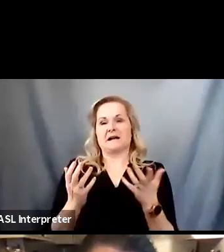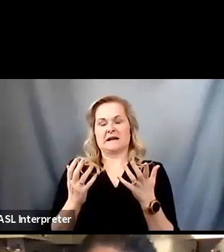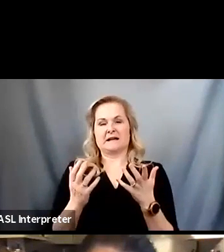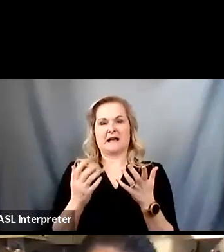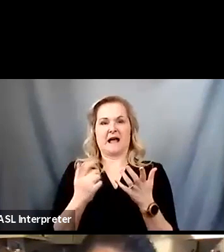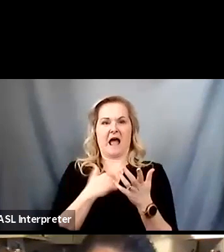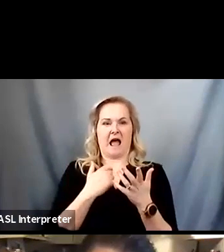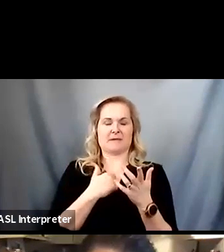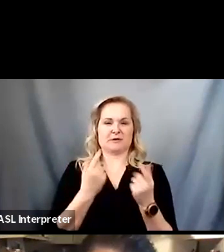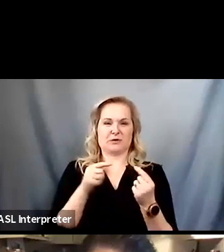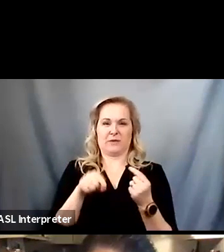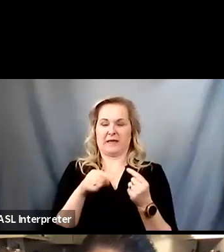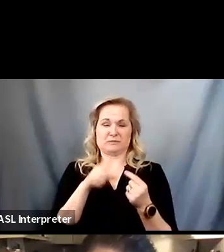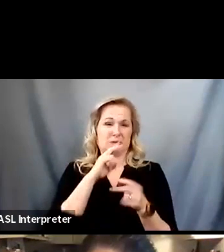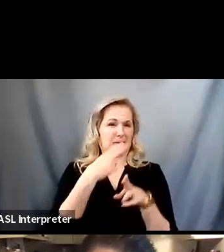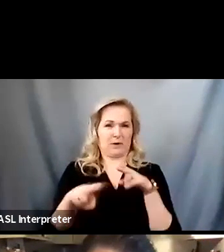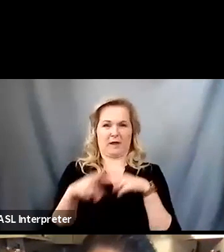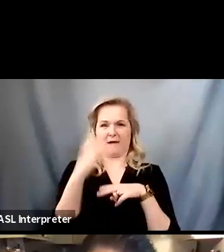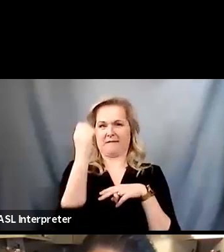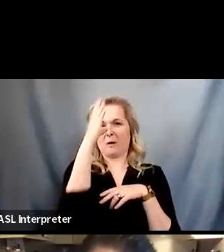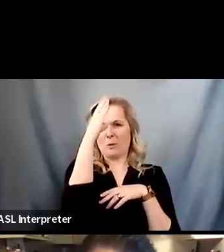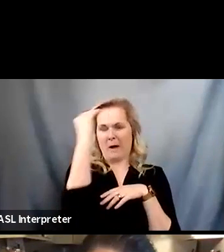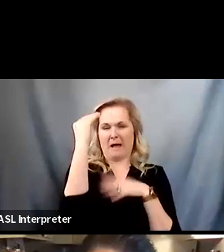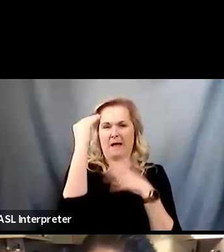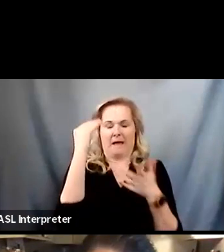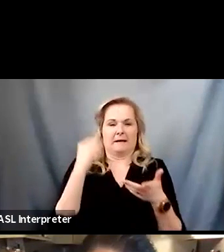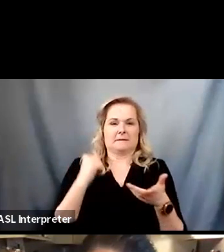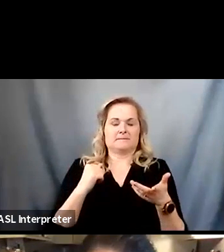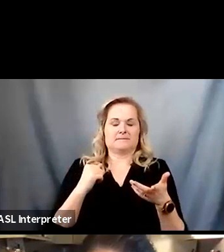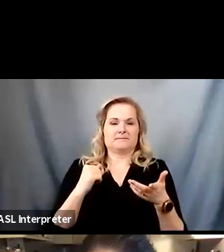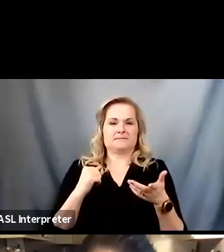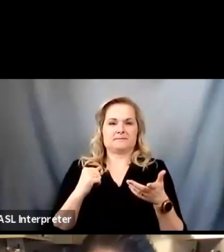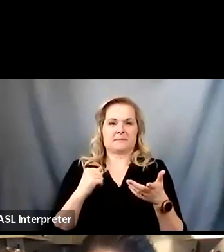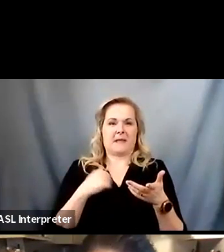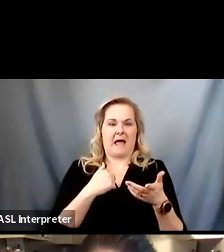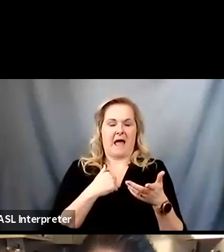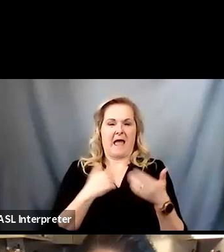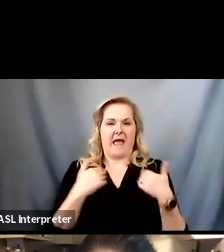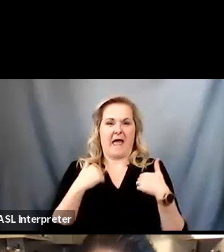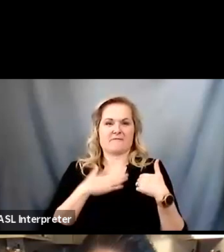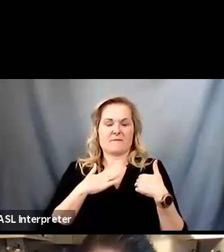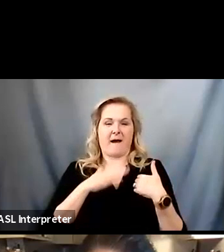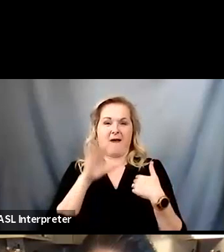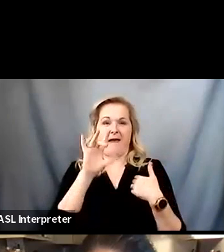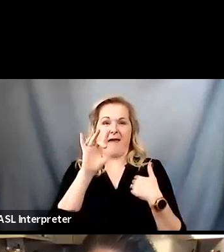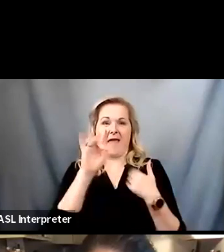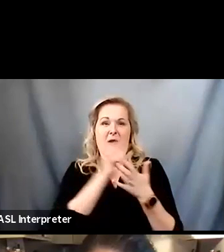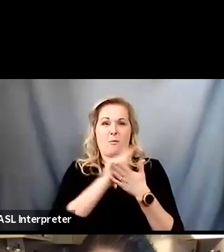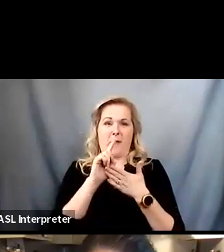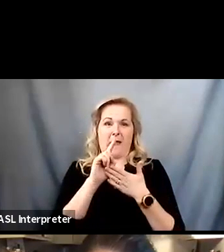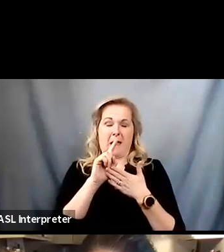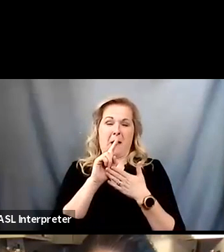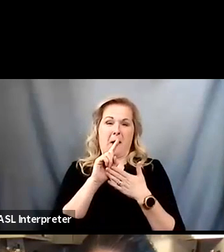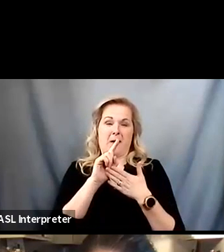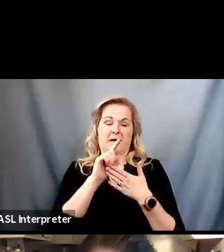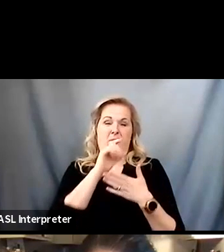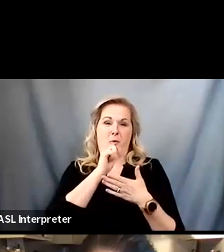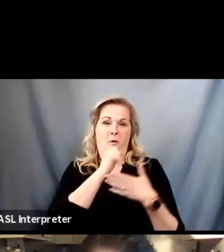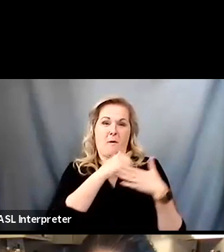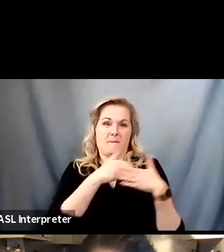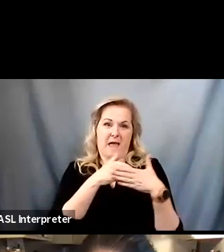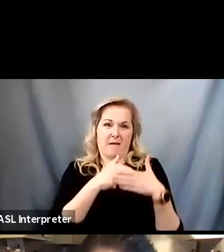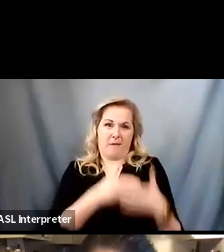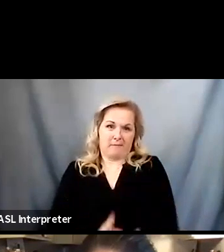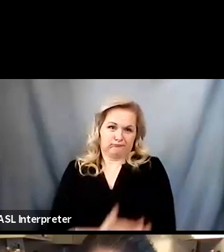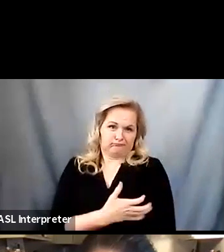I'm gonna make this super brief because I am holding my 8-week-old to my boob right